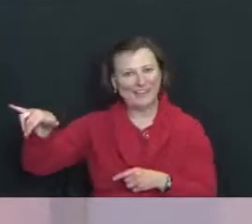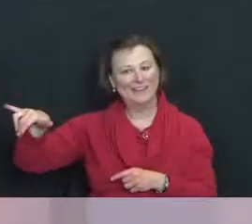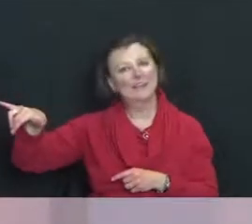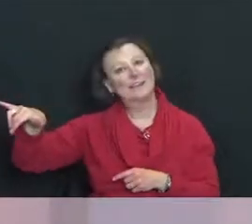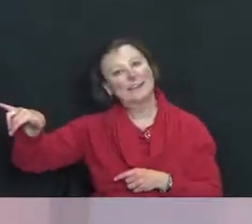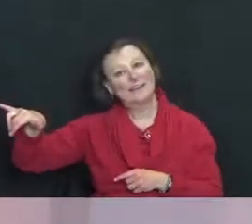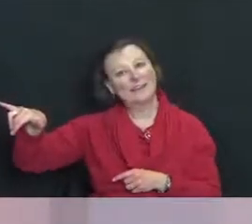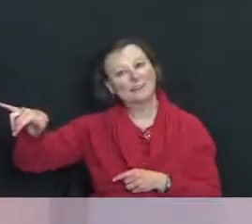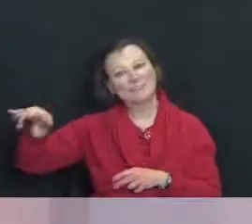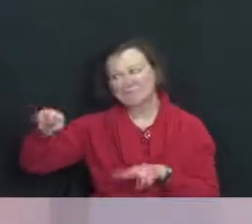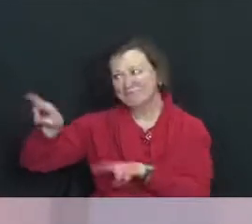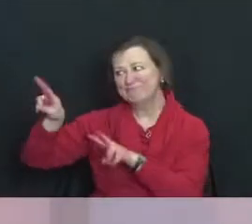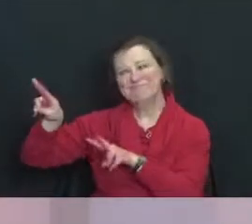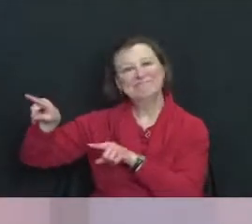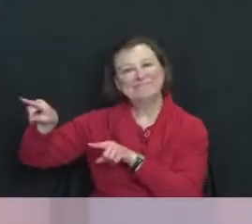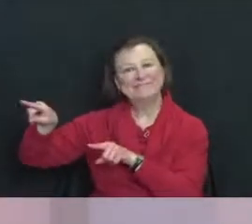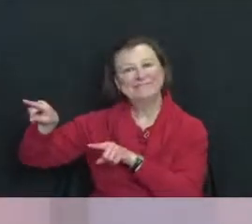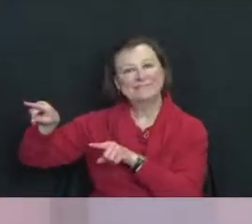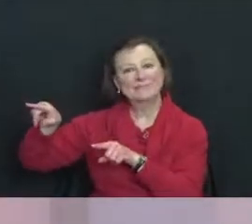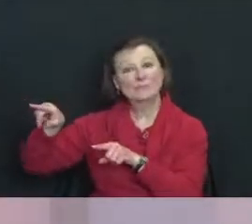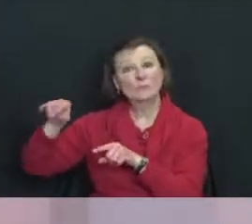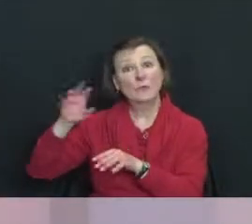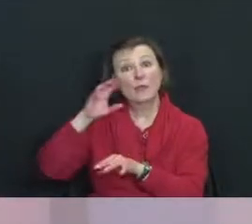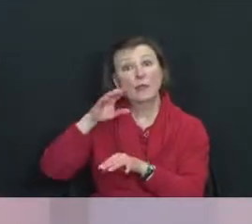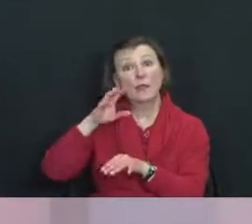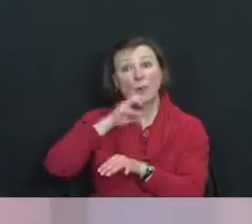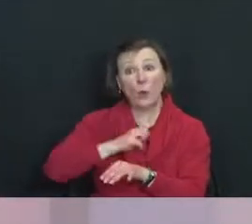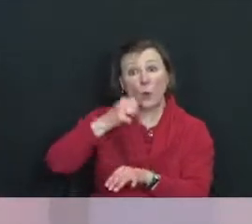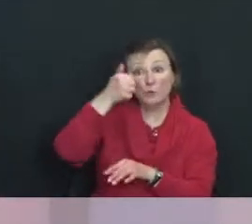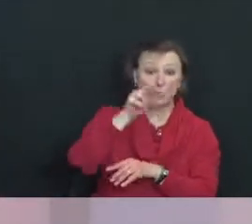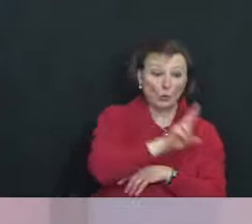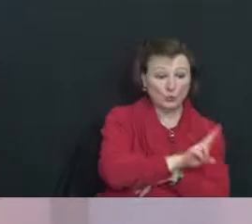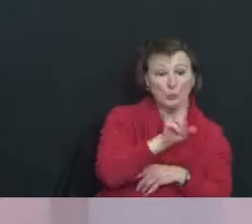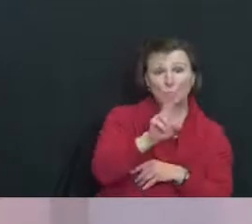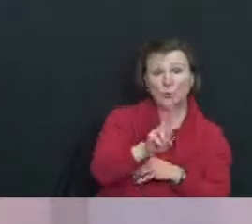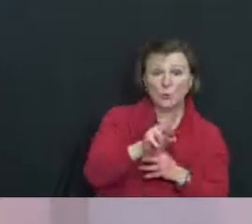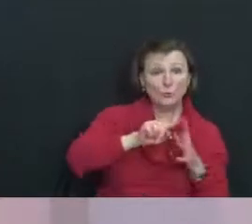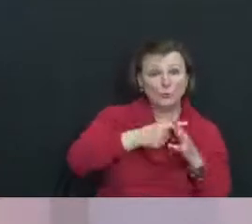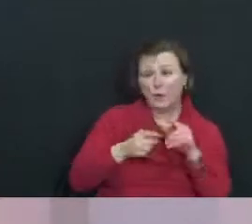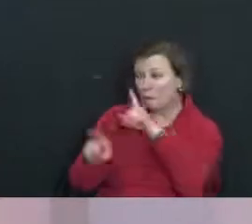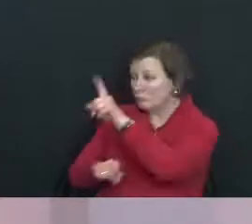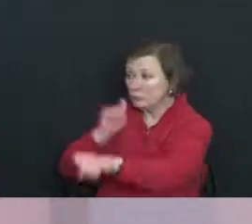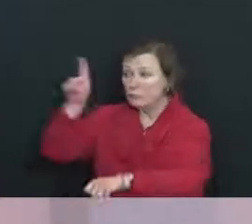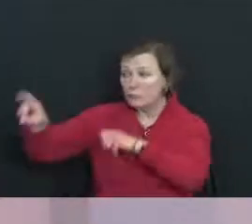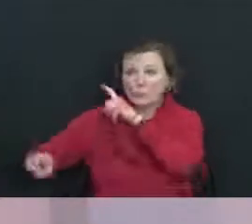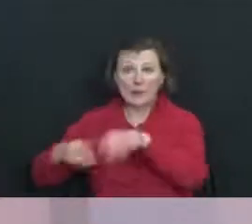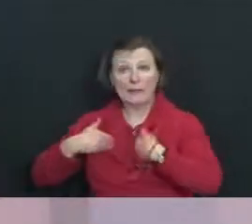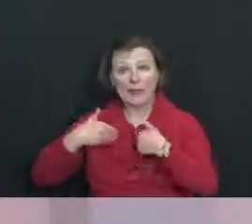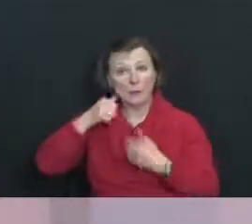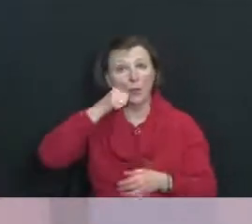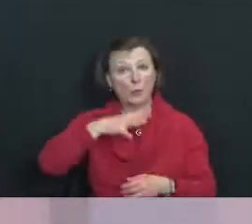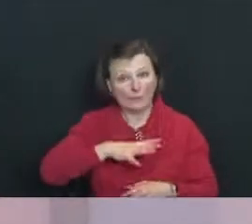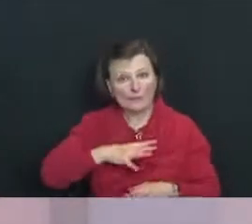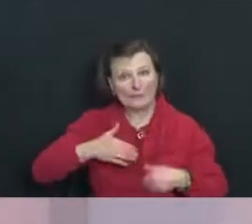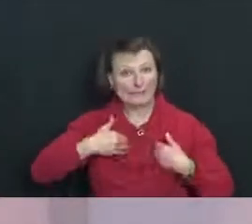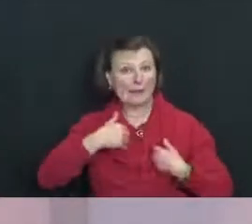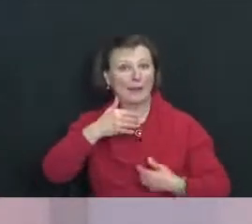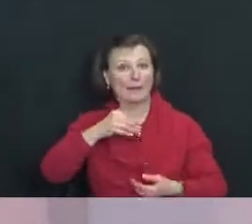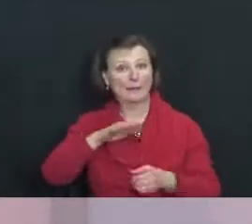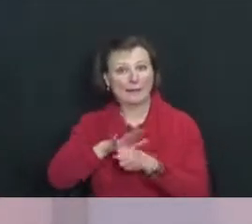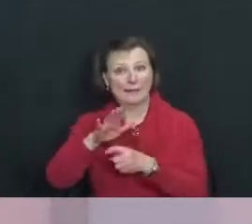And so as the older Unitarian Universalists began questioning these young women young enough to be